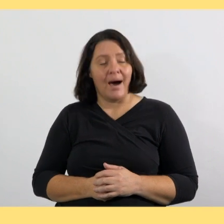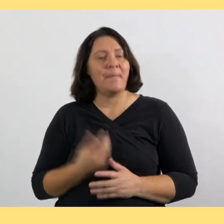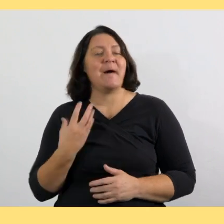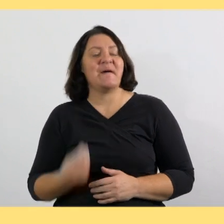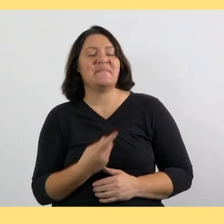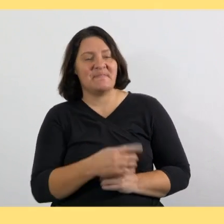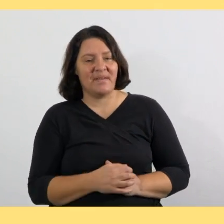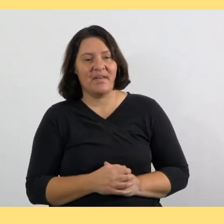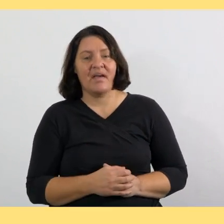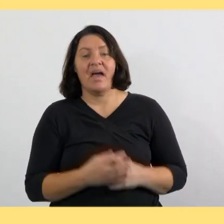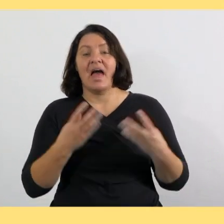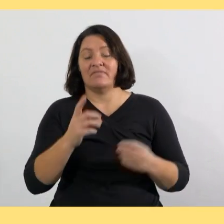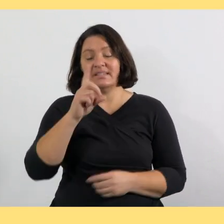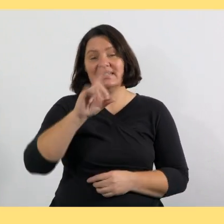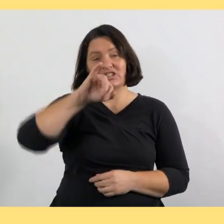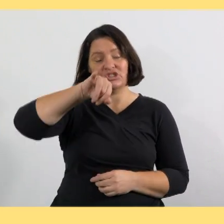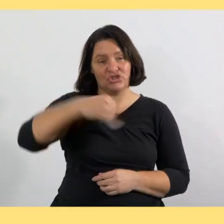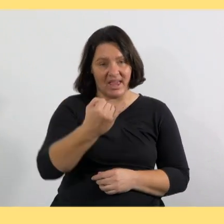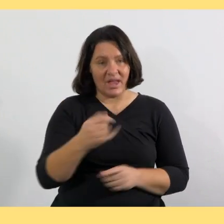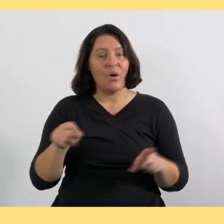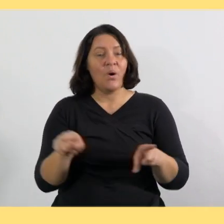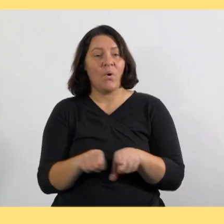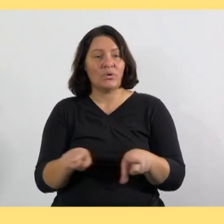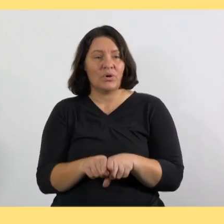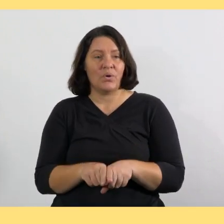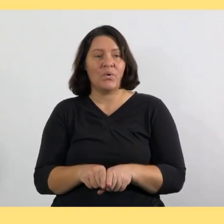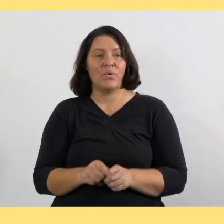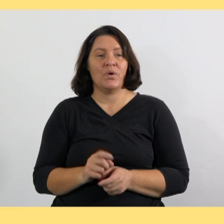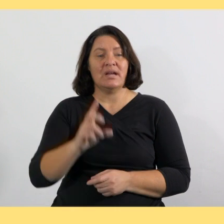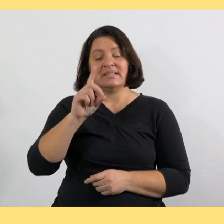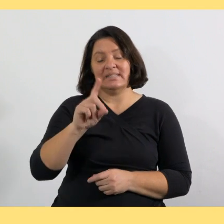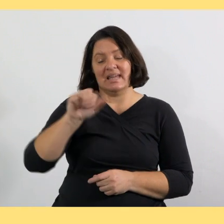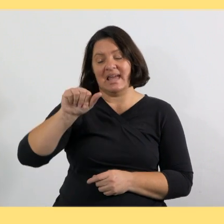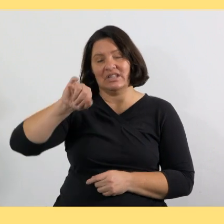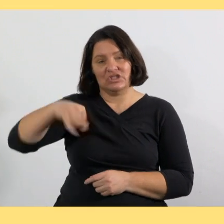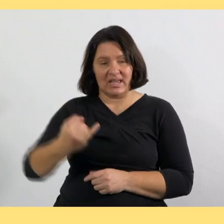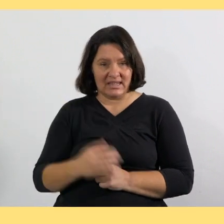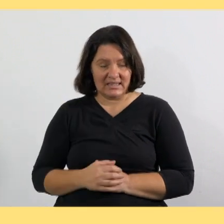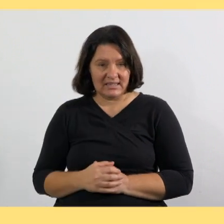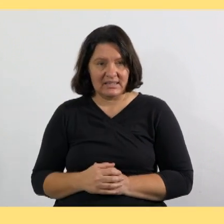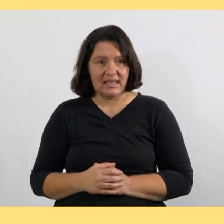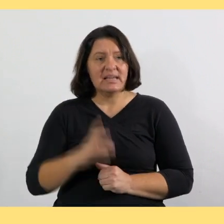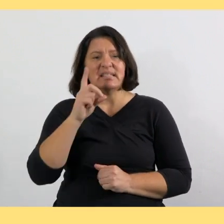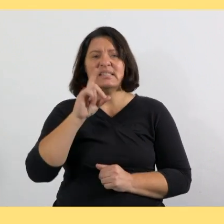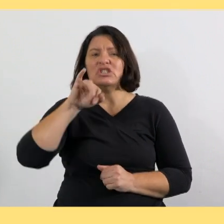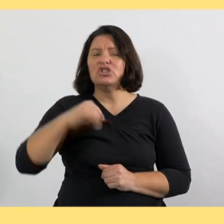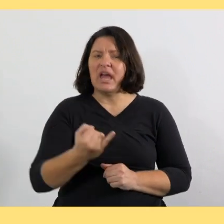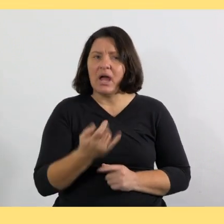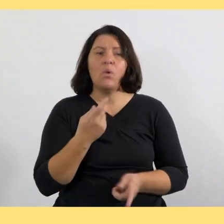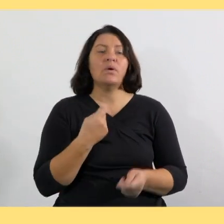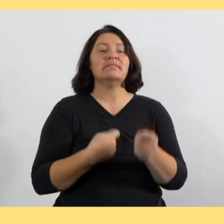the DAJ. The DJ simply means we have sold goods on credit in this